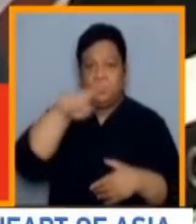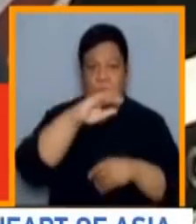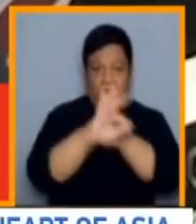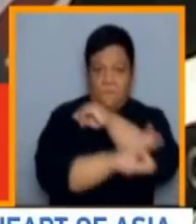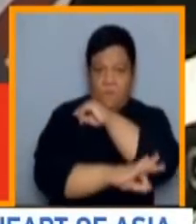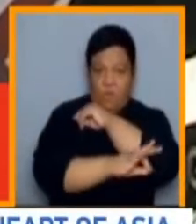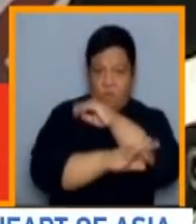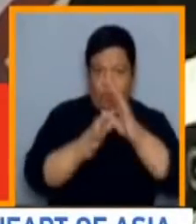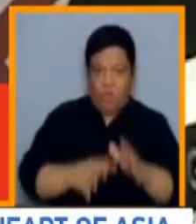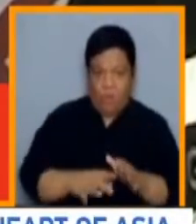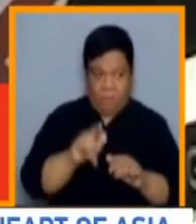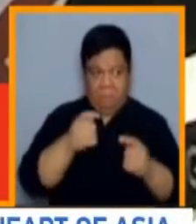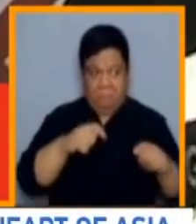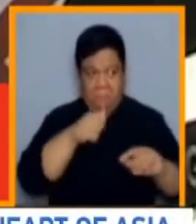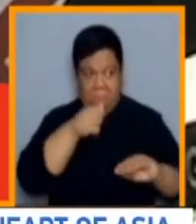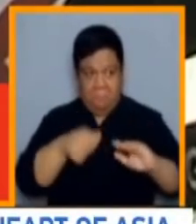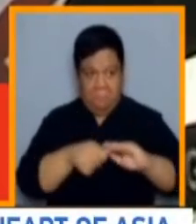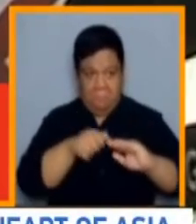country